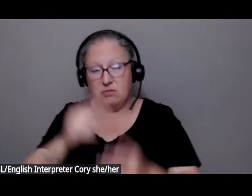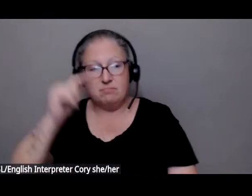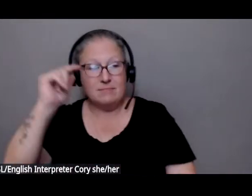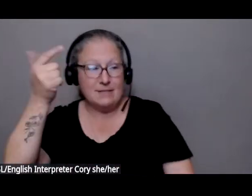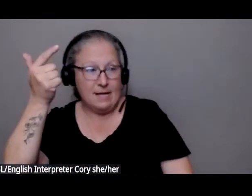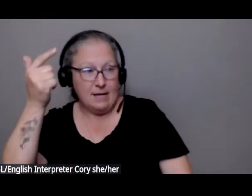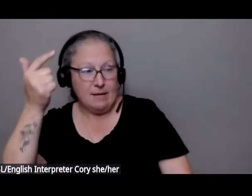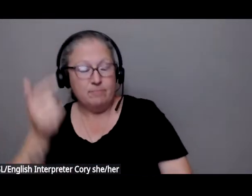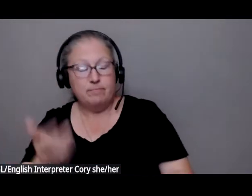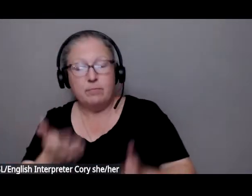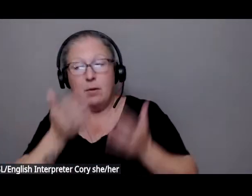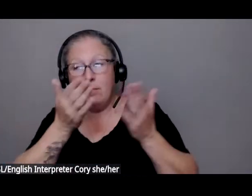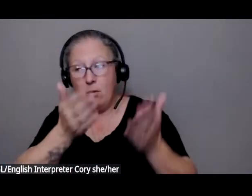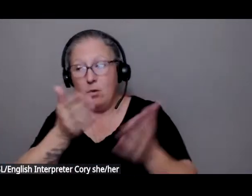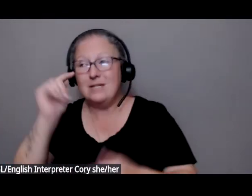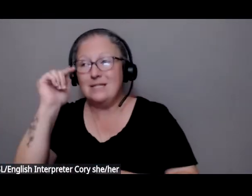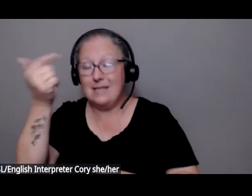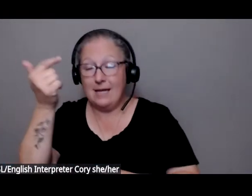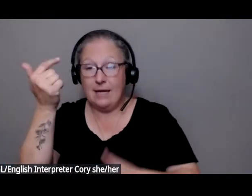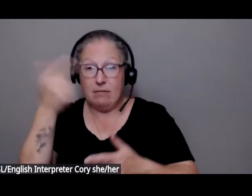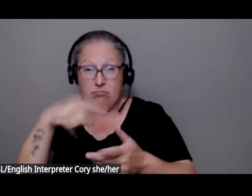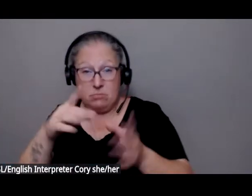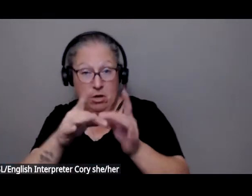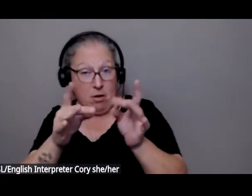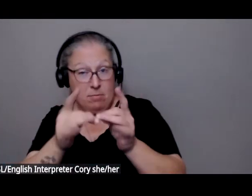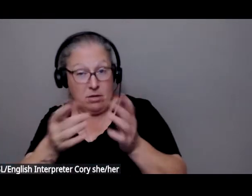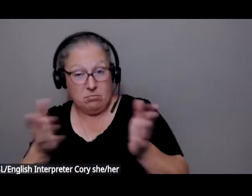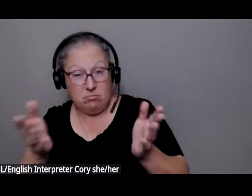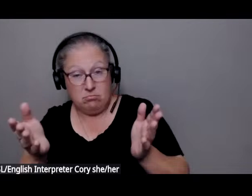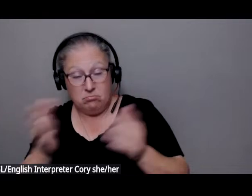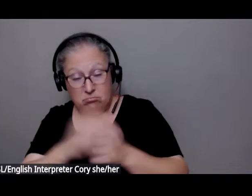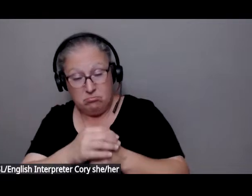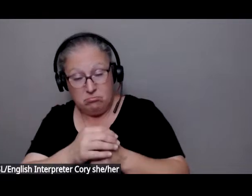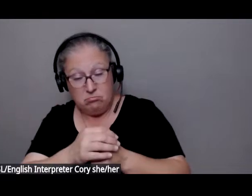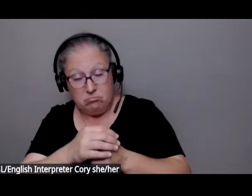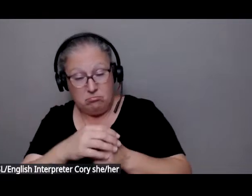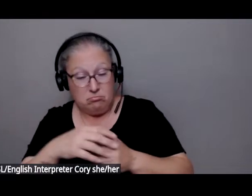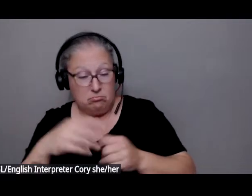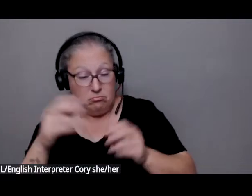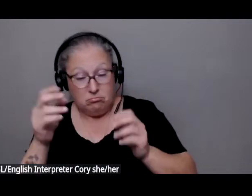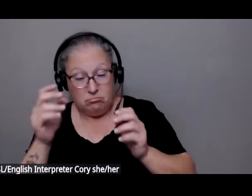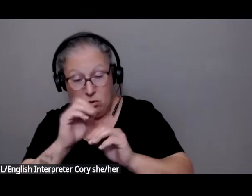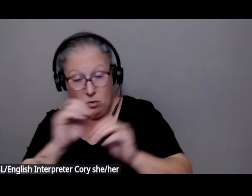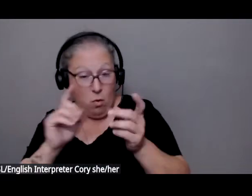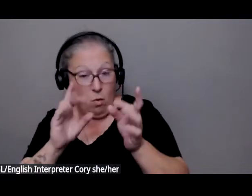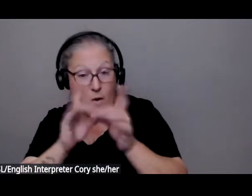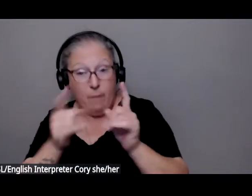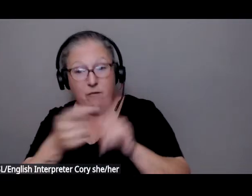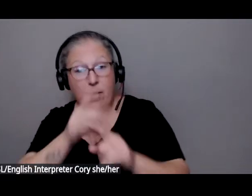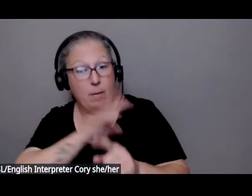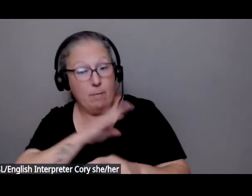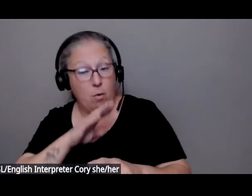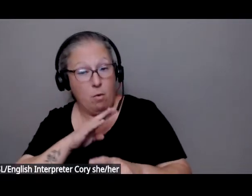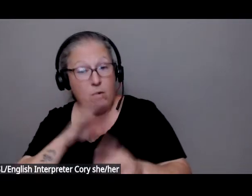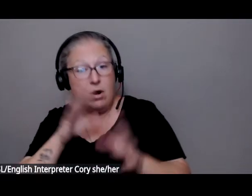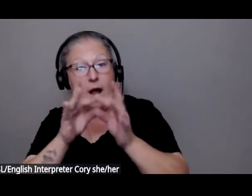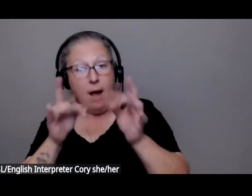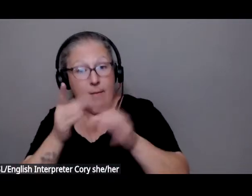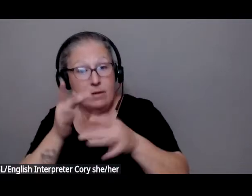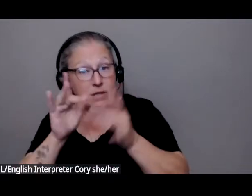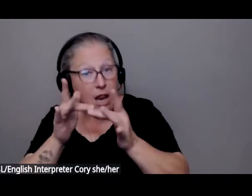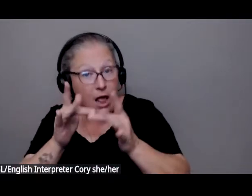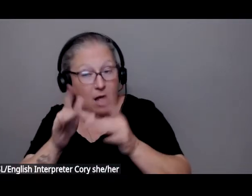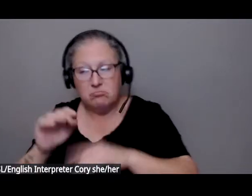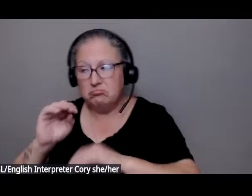Okay, we have a motion and a second. Are there any comments? Any comments by the board? Any comments online? There are